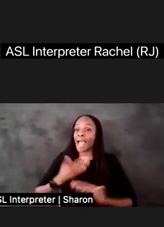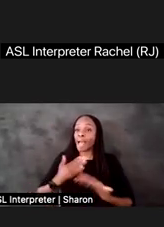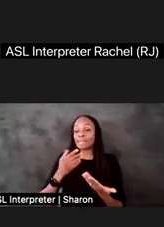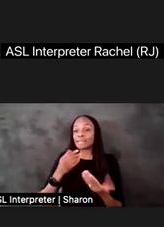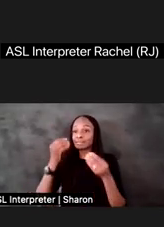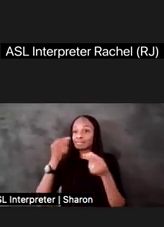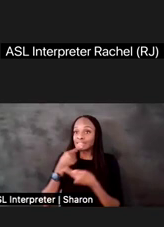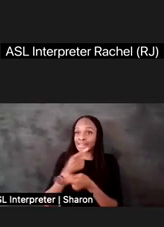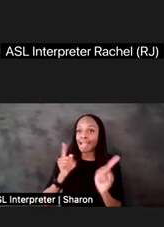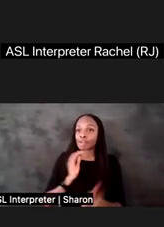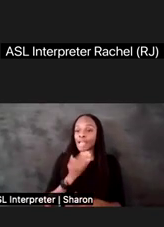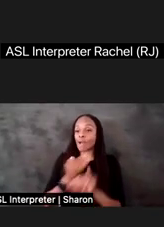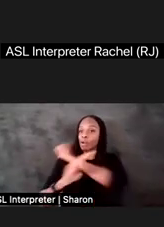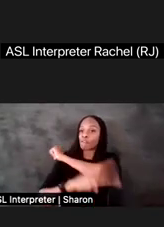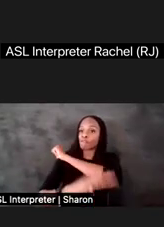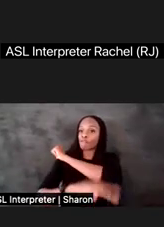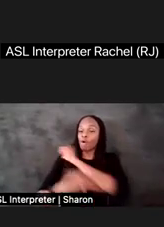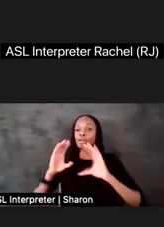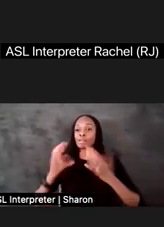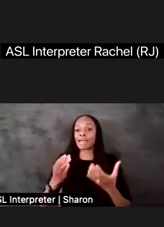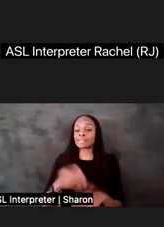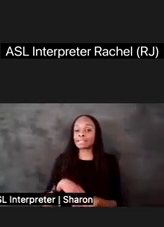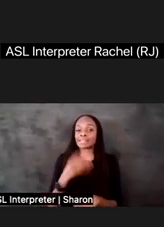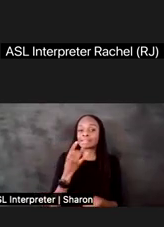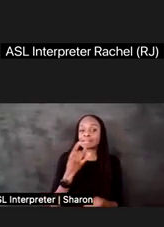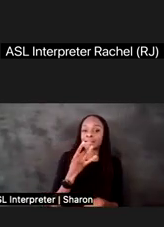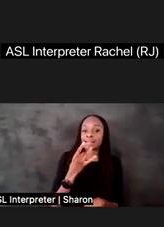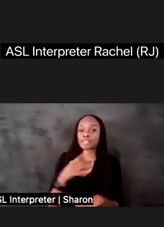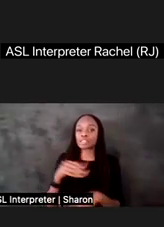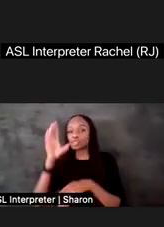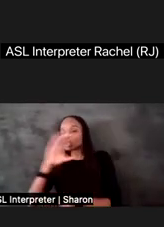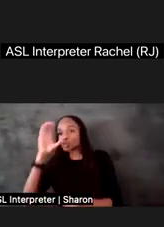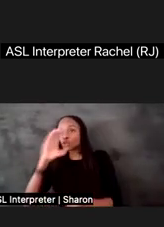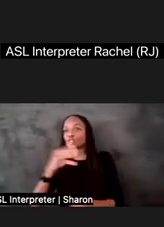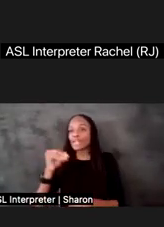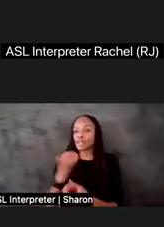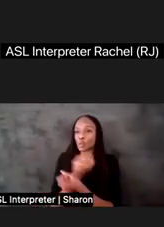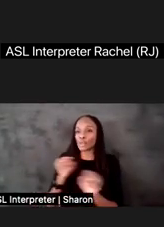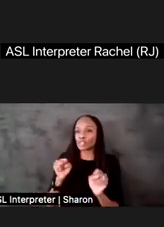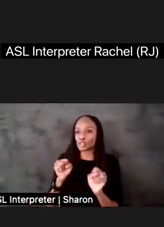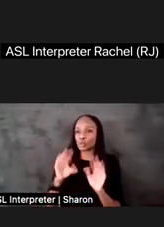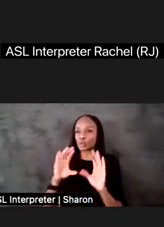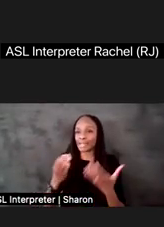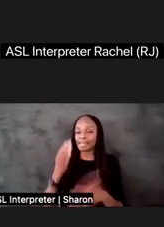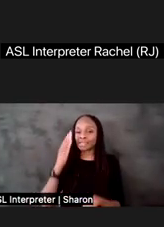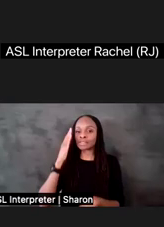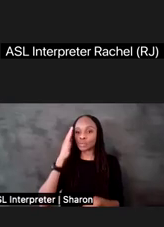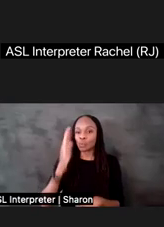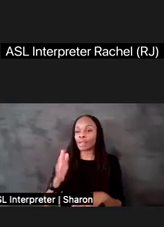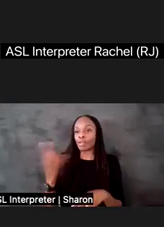now, our light search and rescue class, will always fall on the shakeout